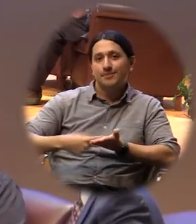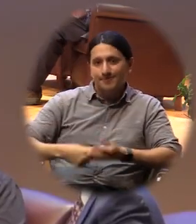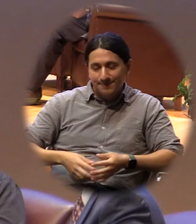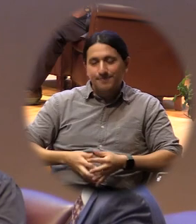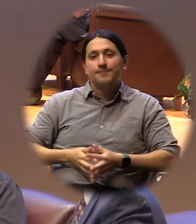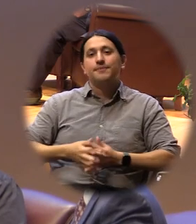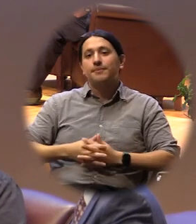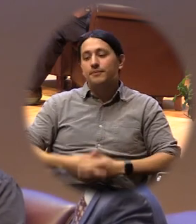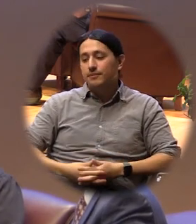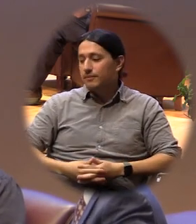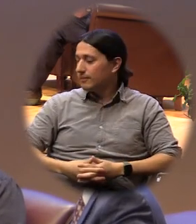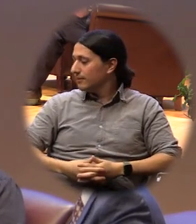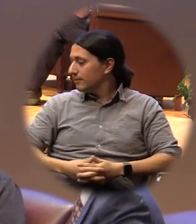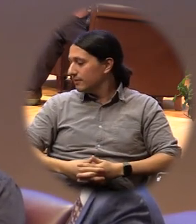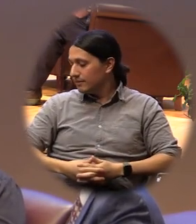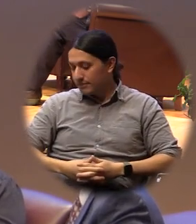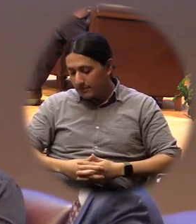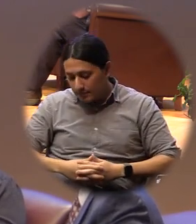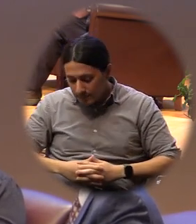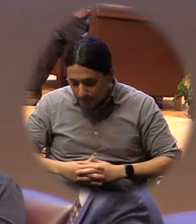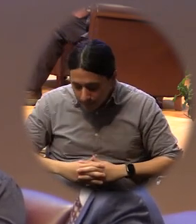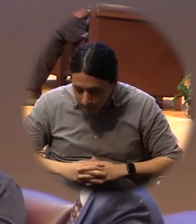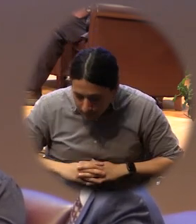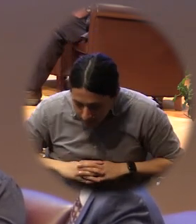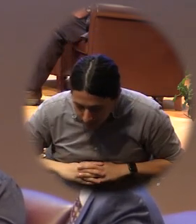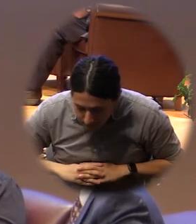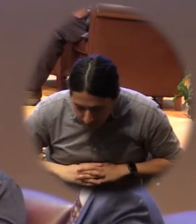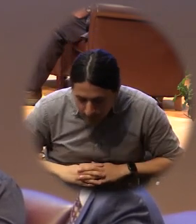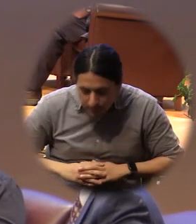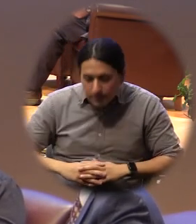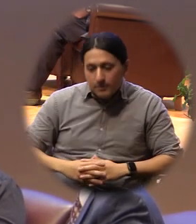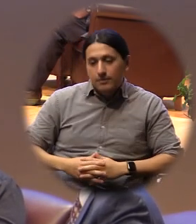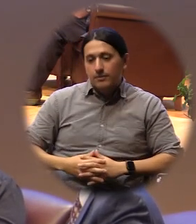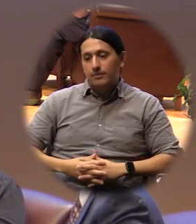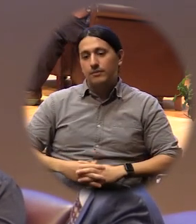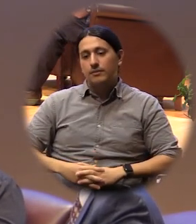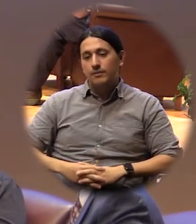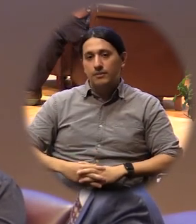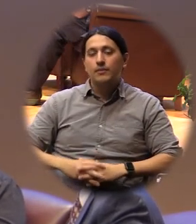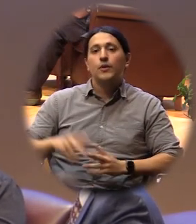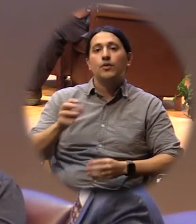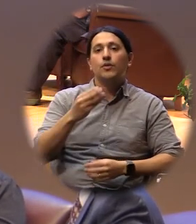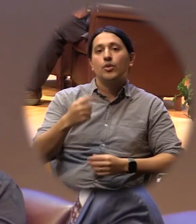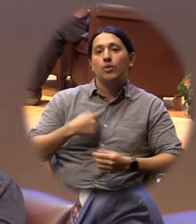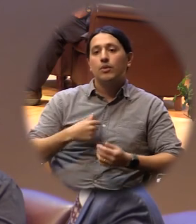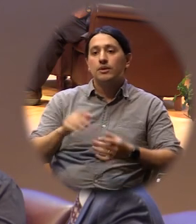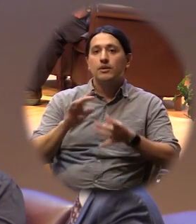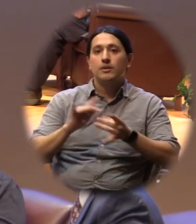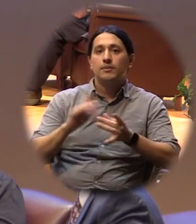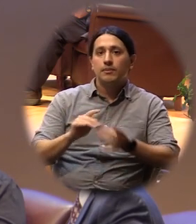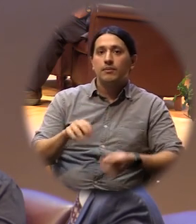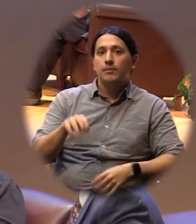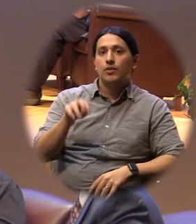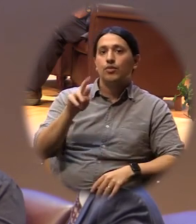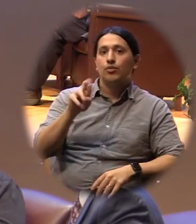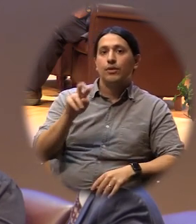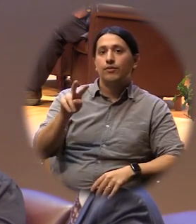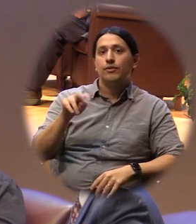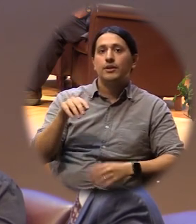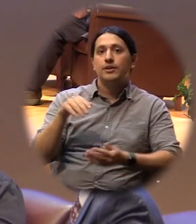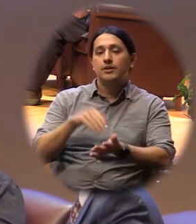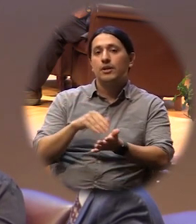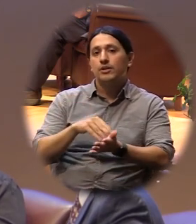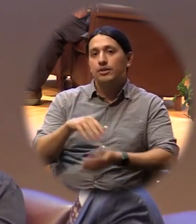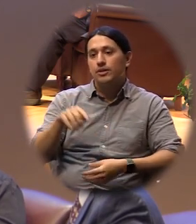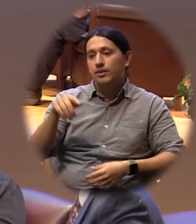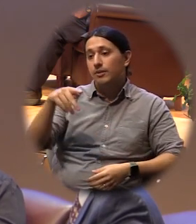A few that I wanted to shout out. So Reverend Dr. Pamela Lightsey, she's someone who